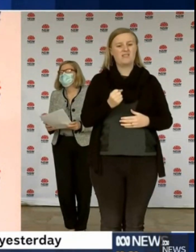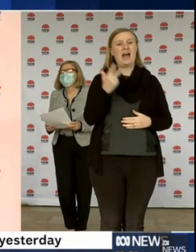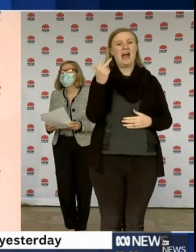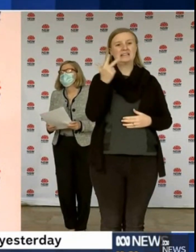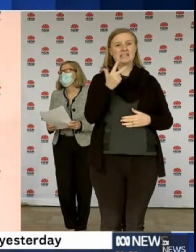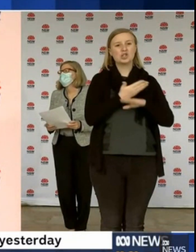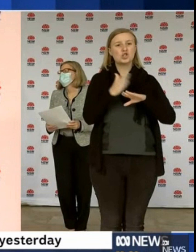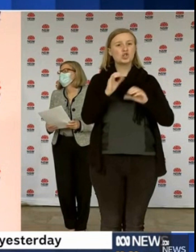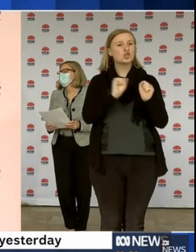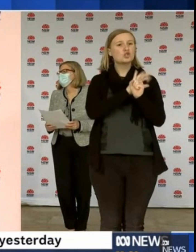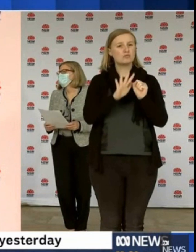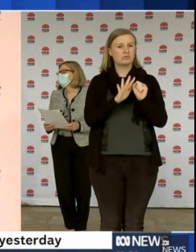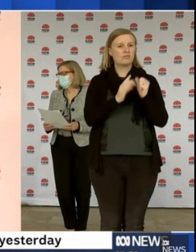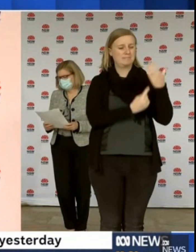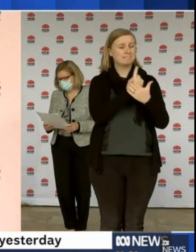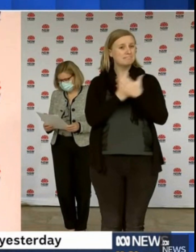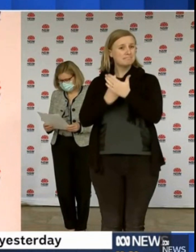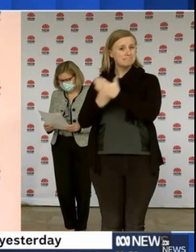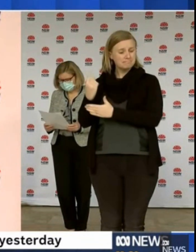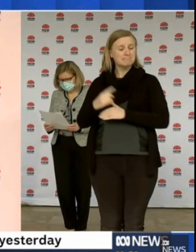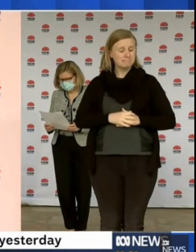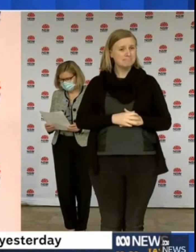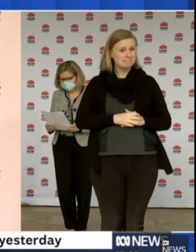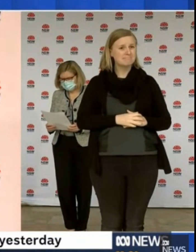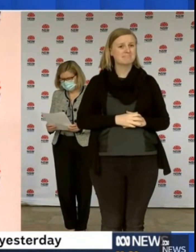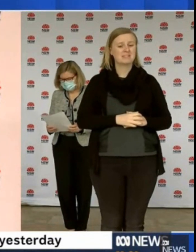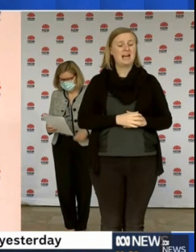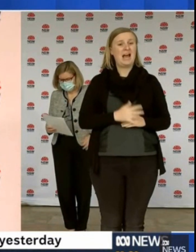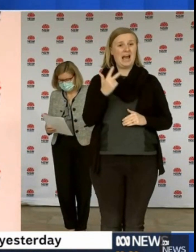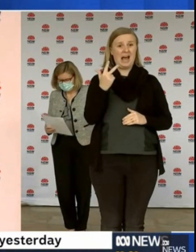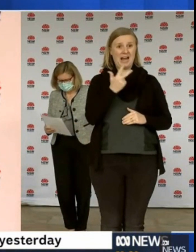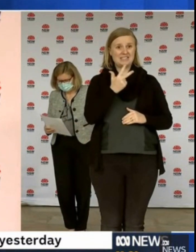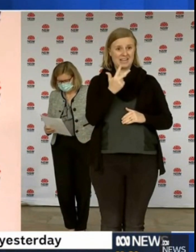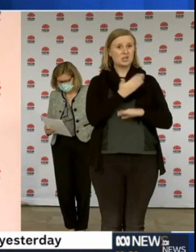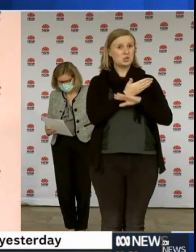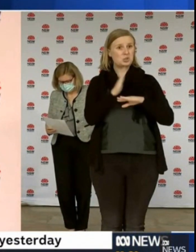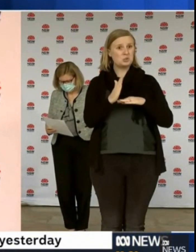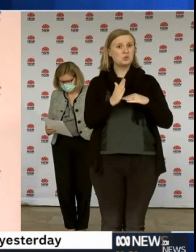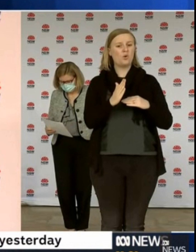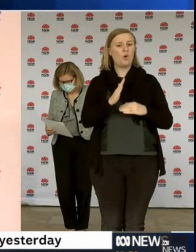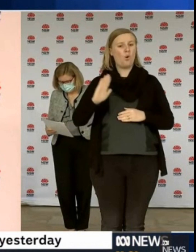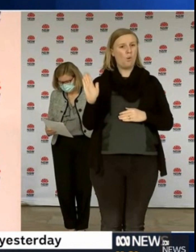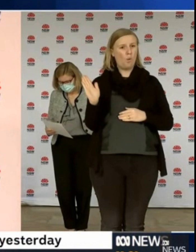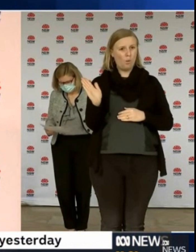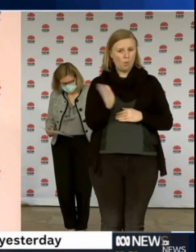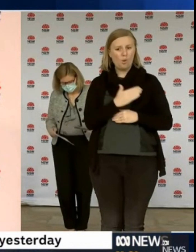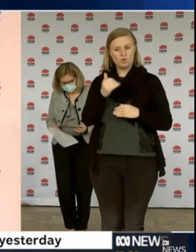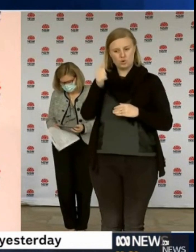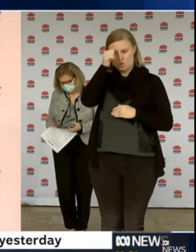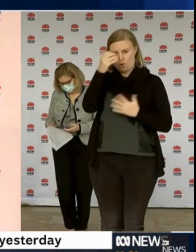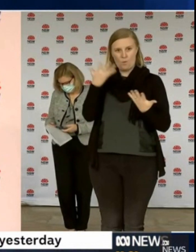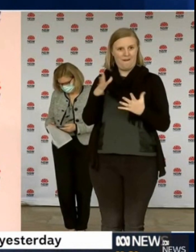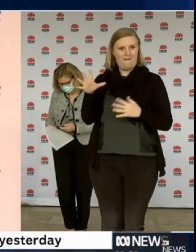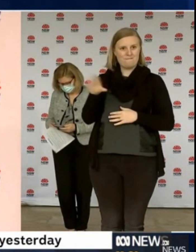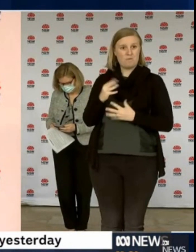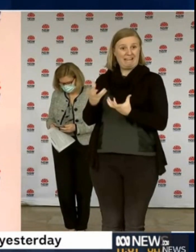18 cases of community transmission. Of those 18 cases, all but one has been confirmed as a link,